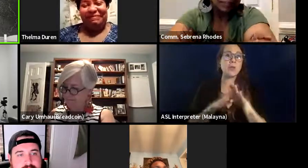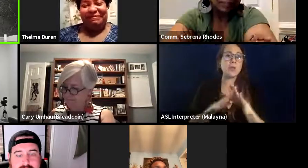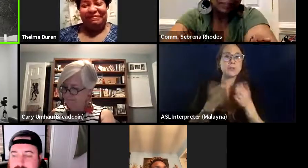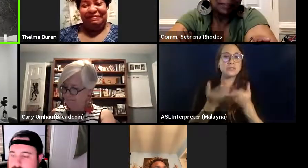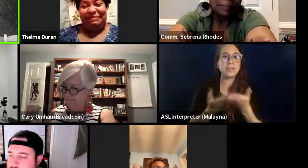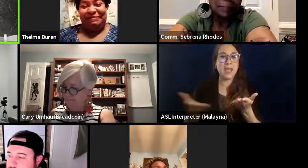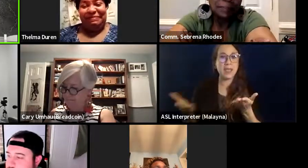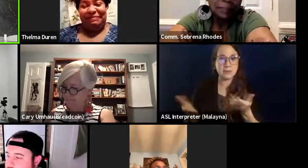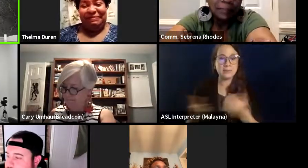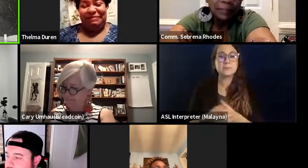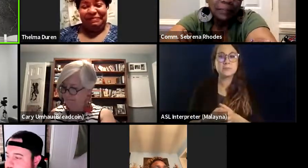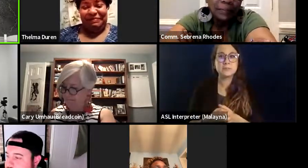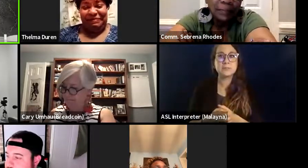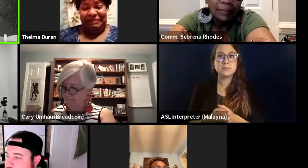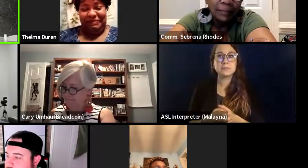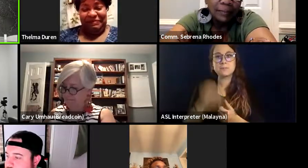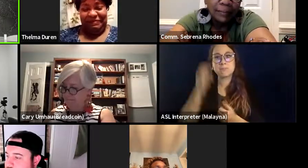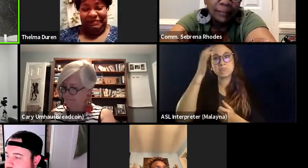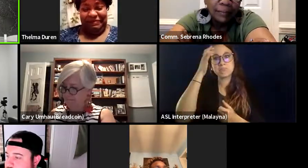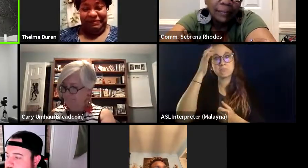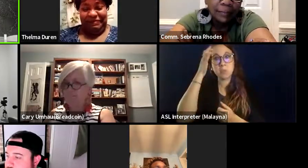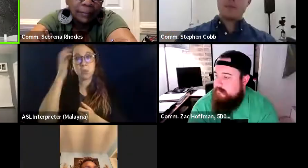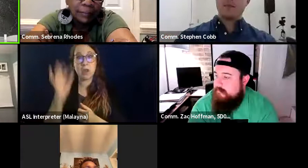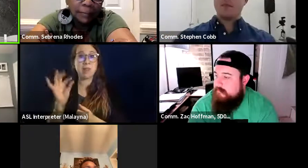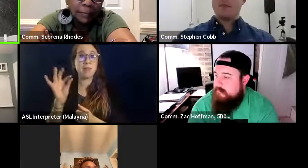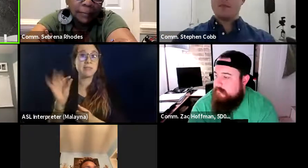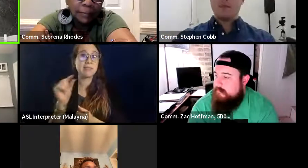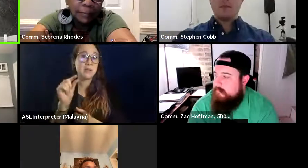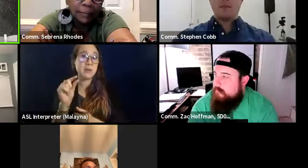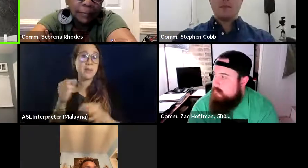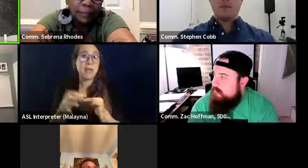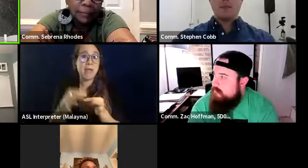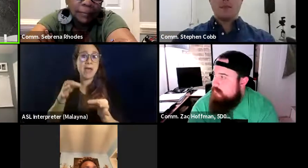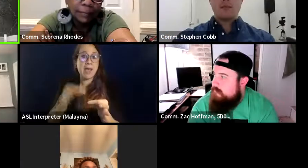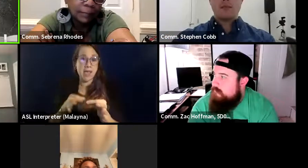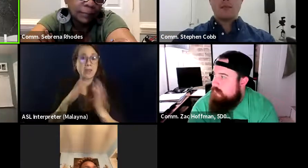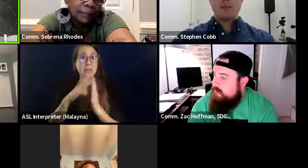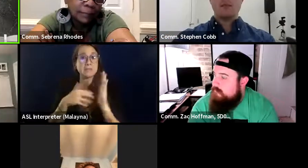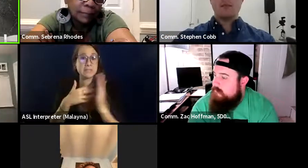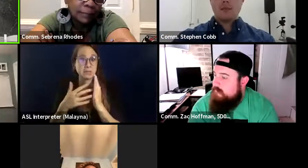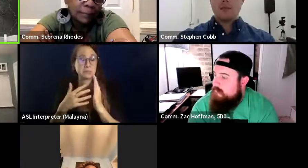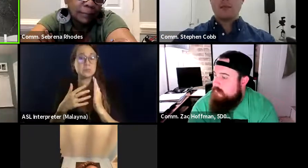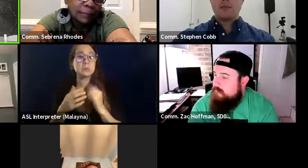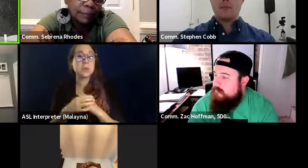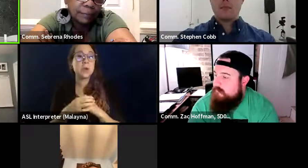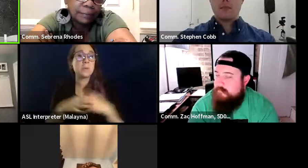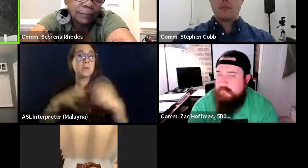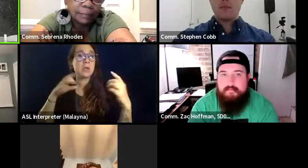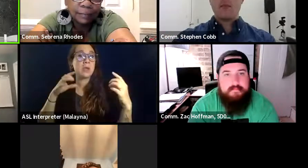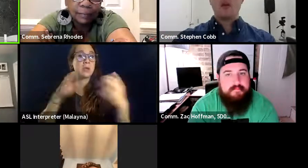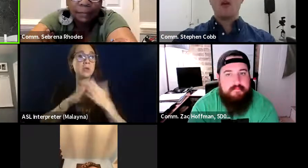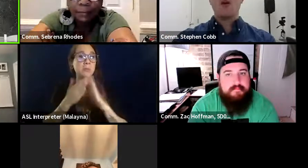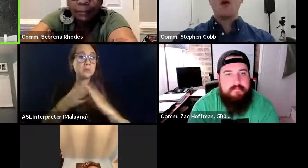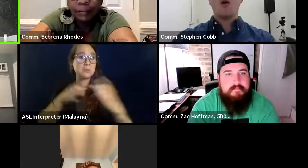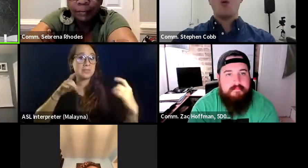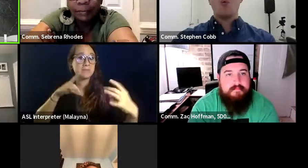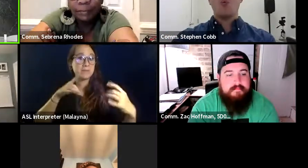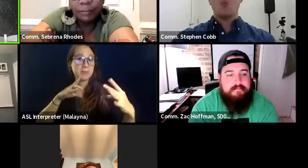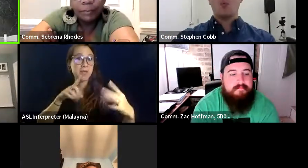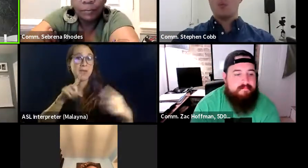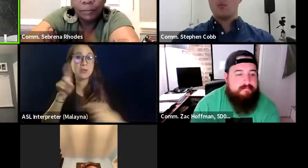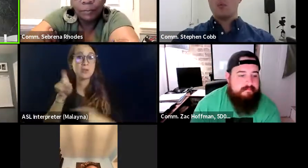items. And we are just a little bit ahead of schedule. So community feedback and questions, this is your